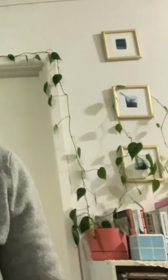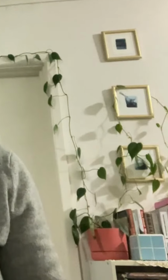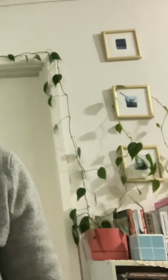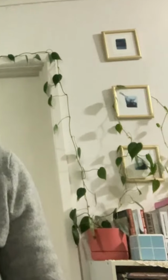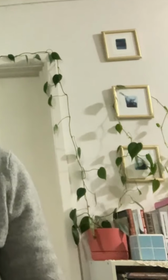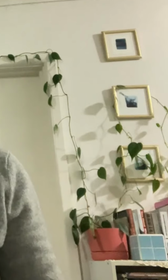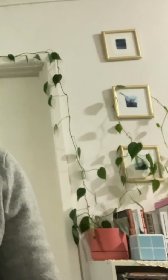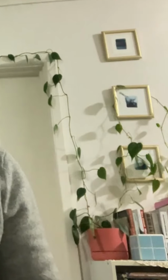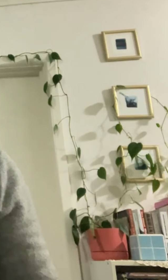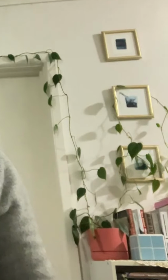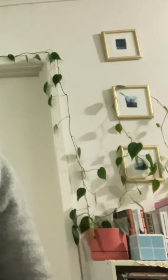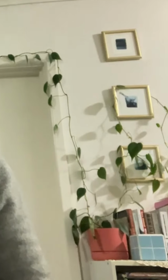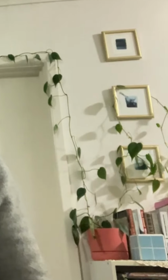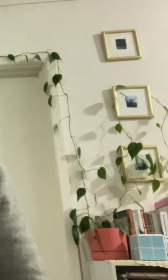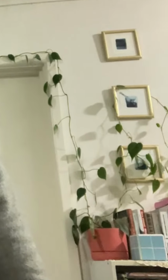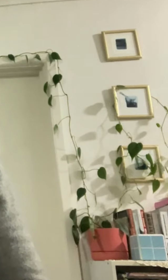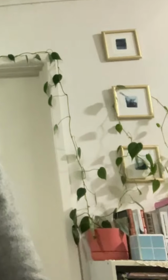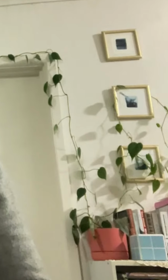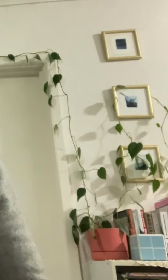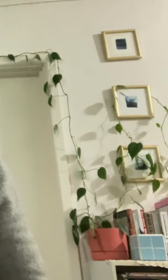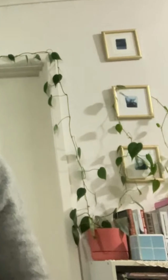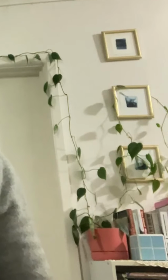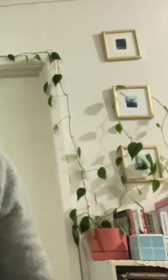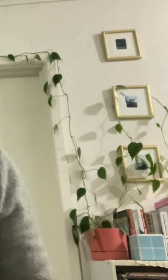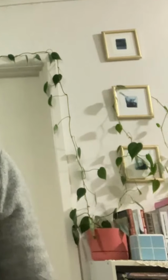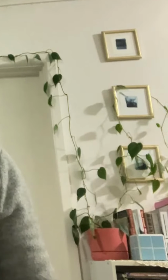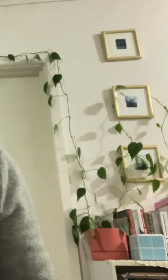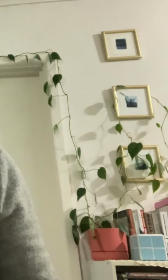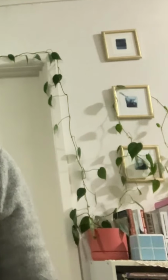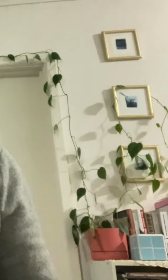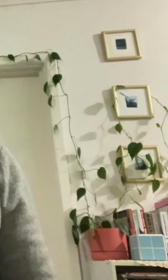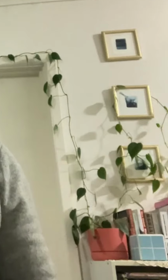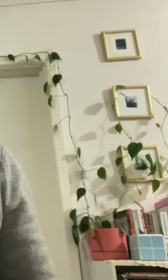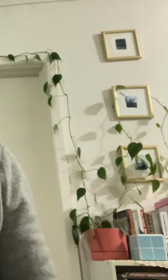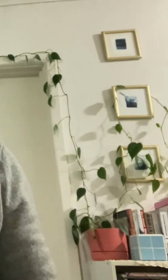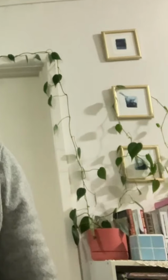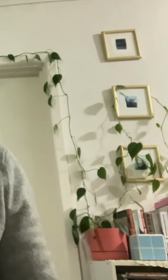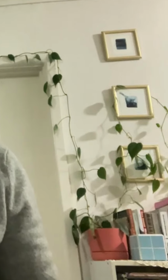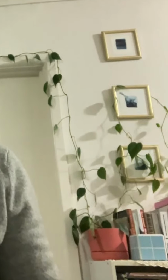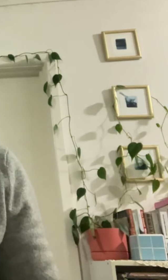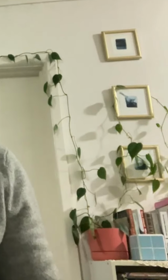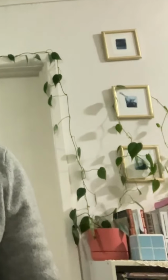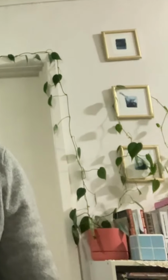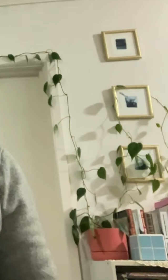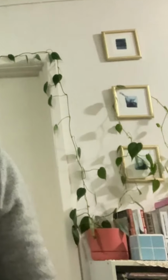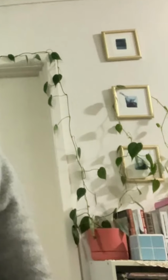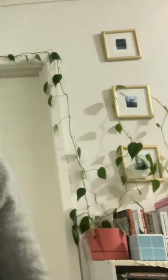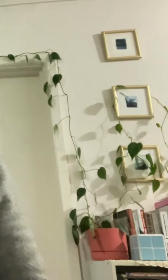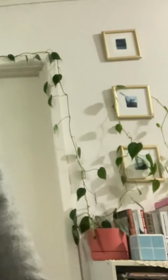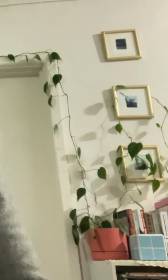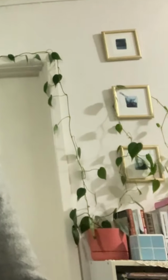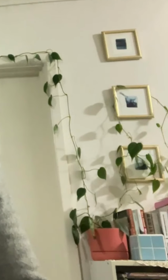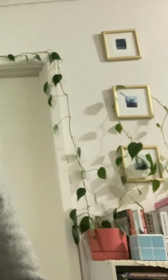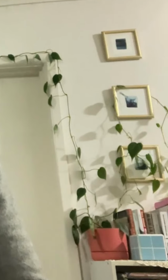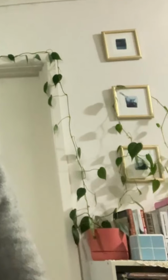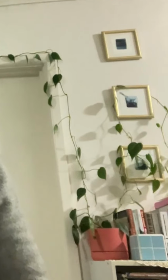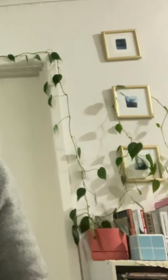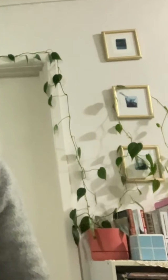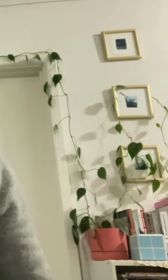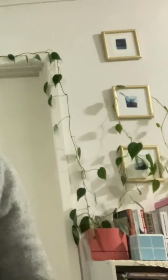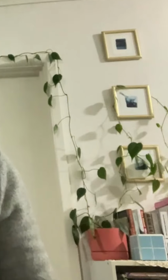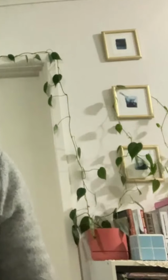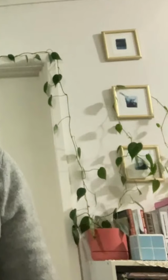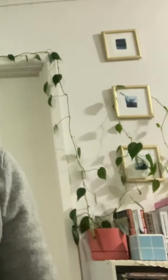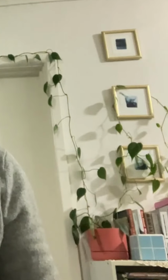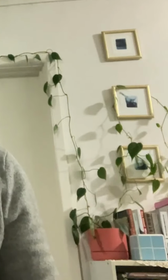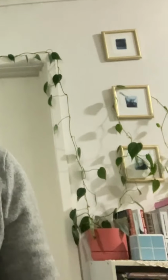from the lands of the Wurundjeri people of the Kulin Nation, and I pay my respects to their elders, past and present. Sovereignty has never been ceded, and this always was